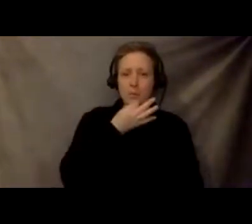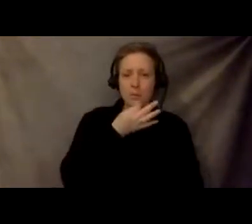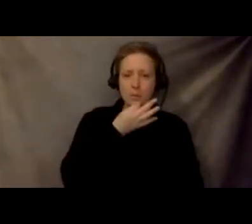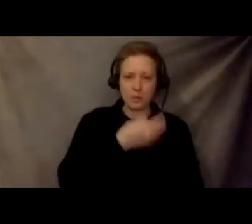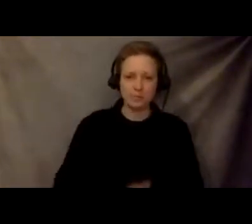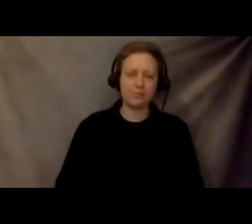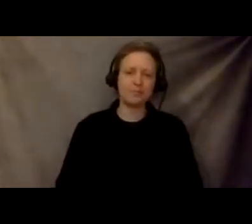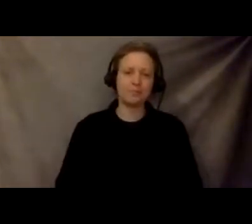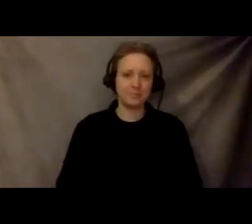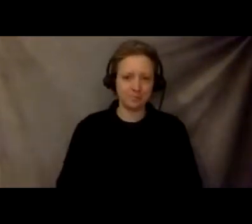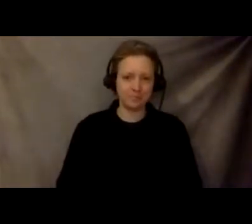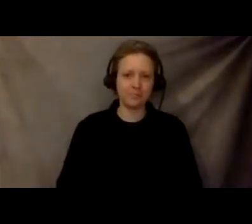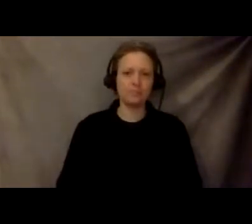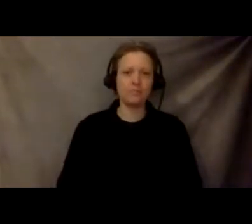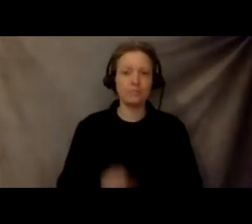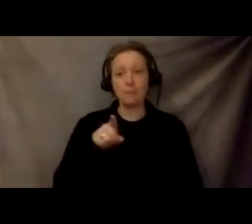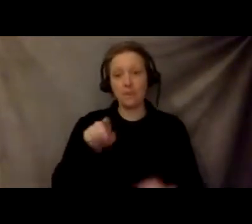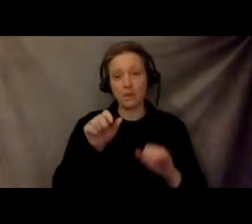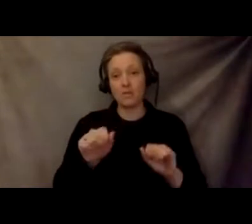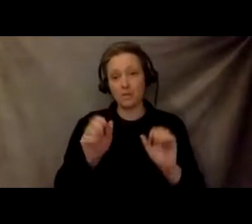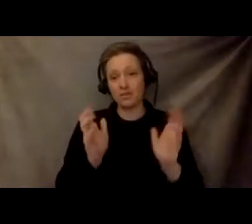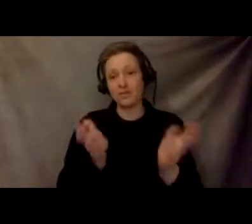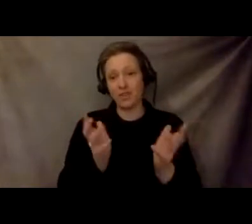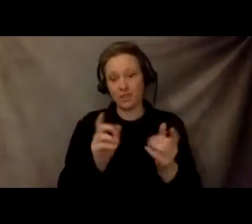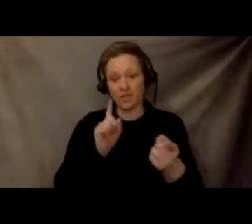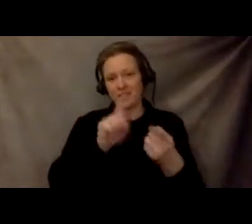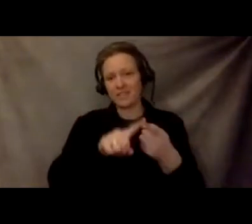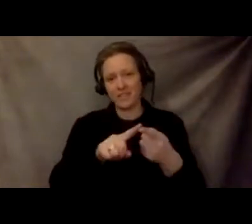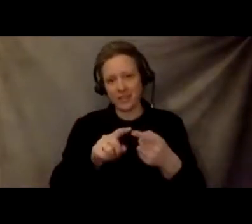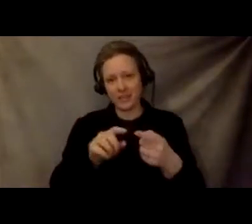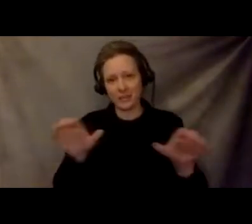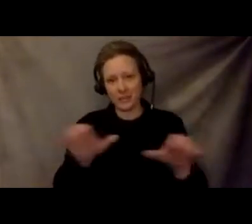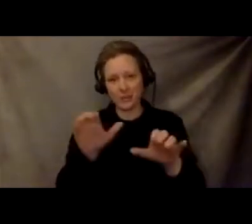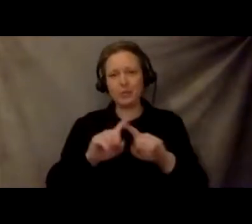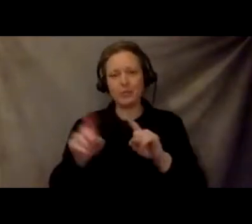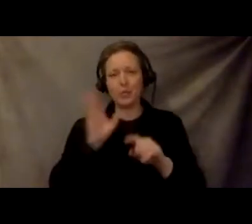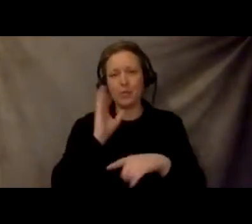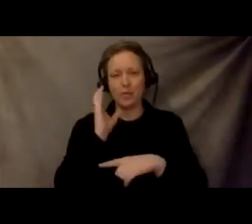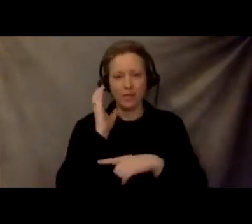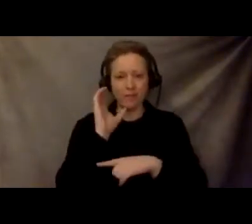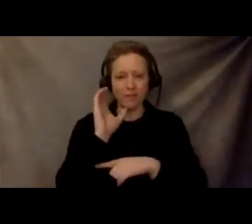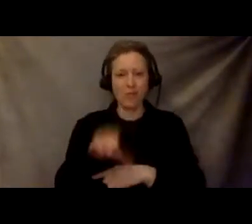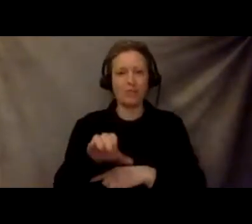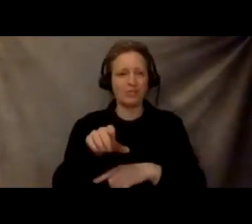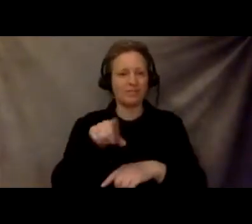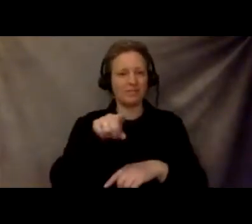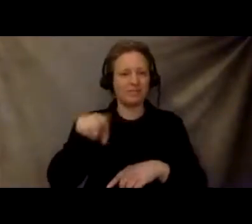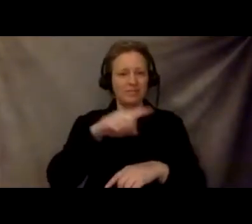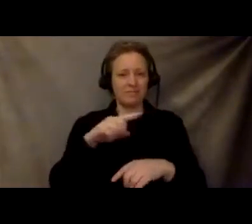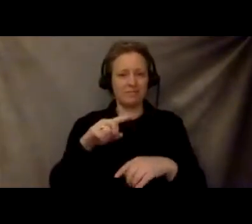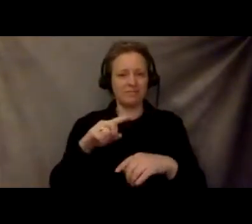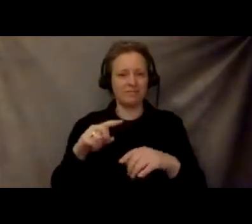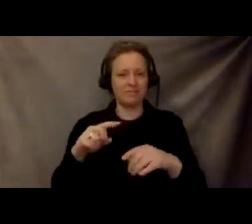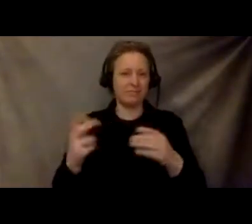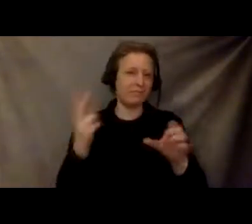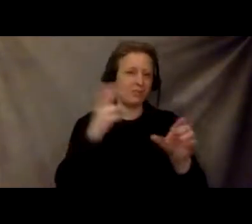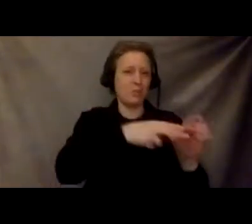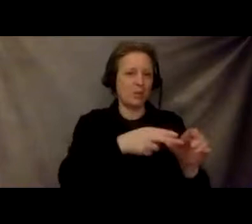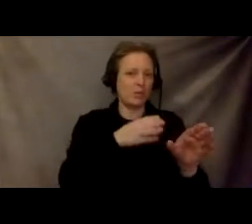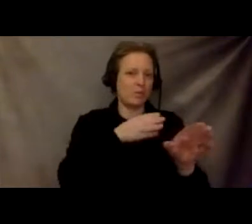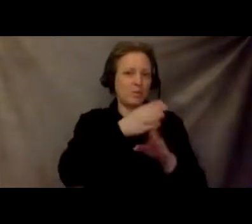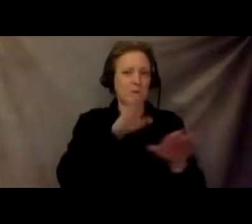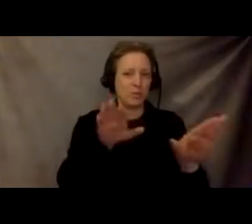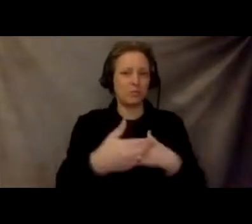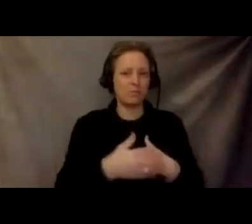You can talk until they do. I just want to let you know that it's gonna happen soon. No, that's fine. I see that we had about